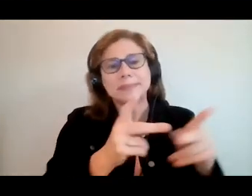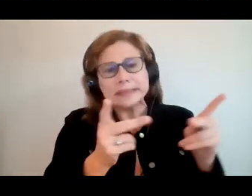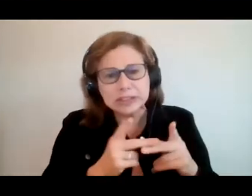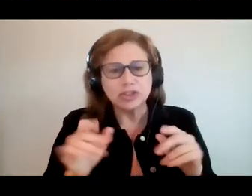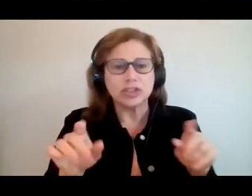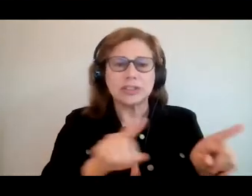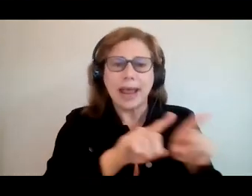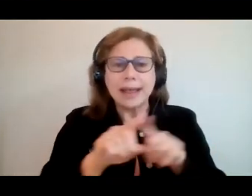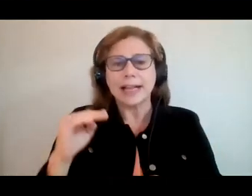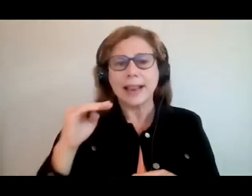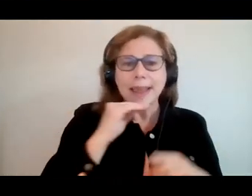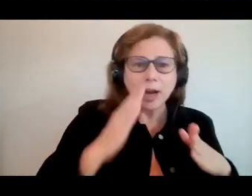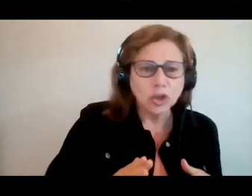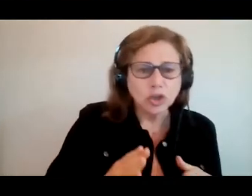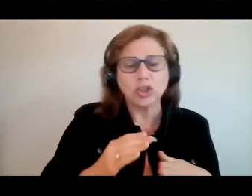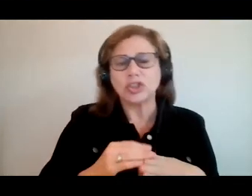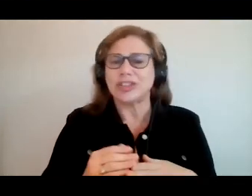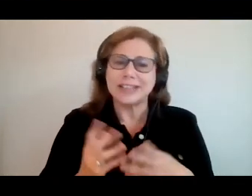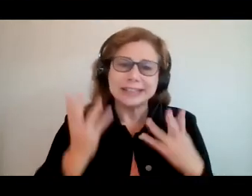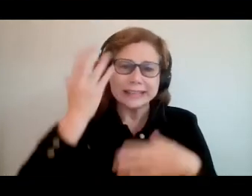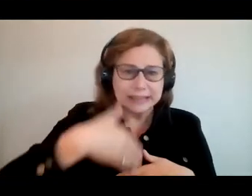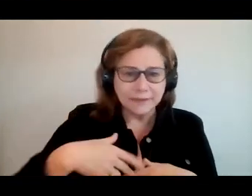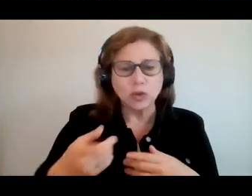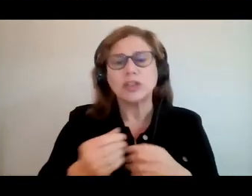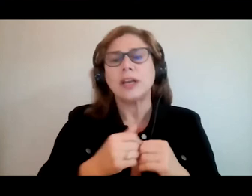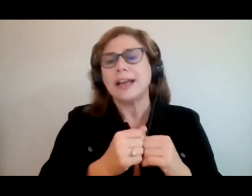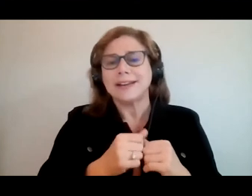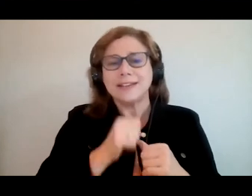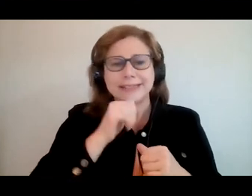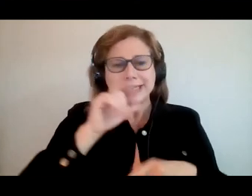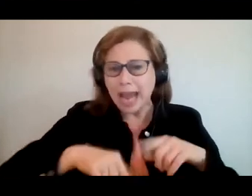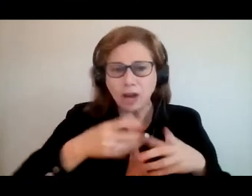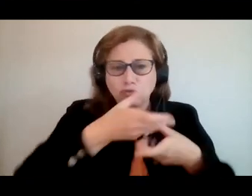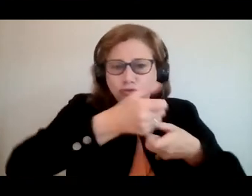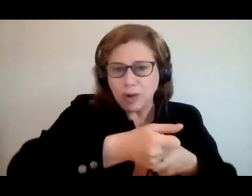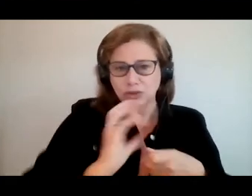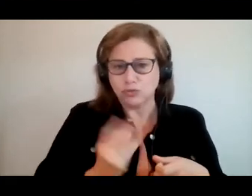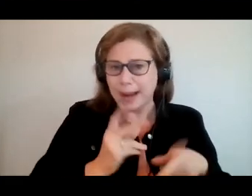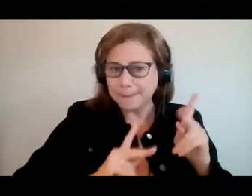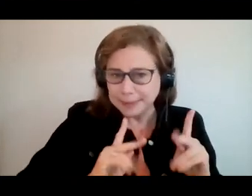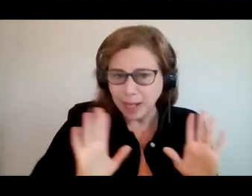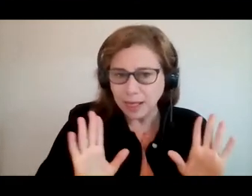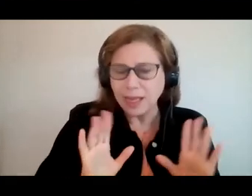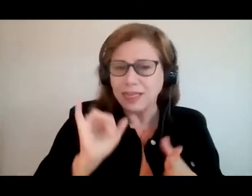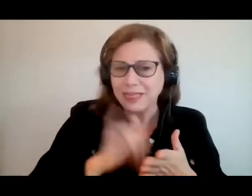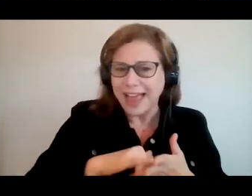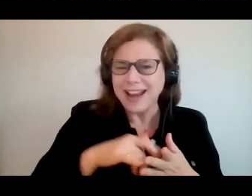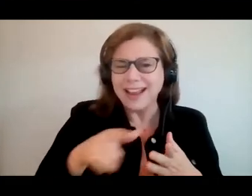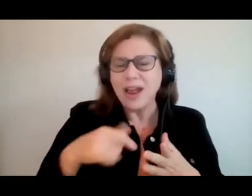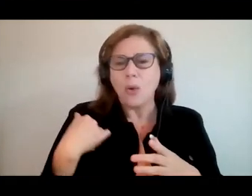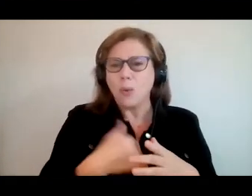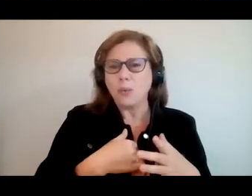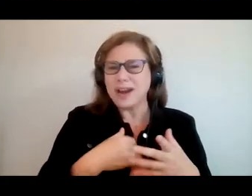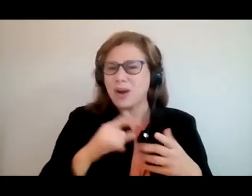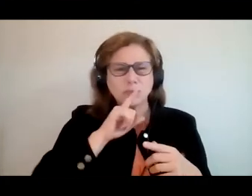and deceivers and untrustworthy humans. And you know, we are a crew full of